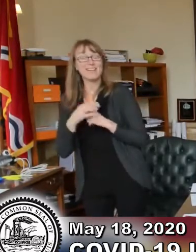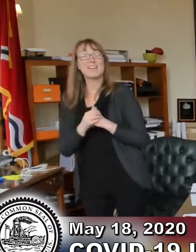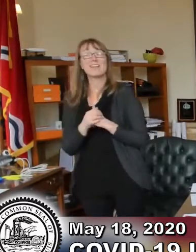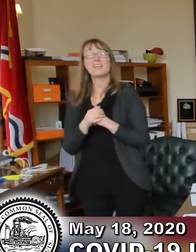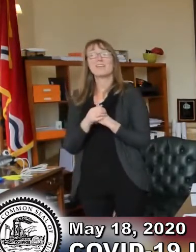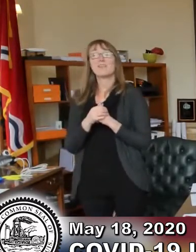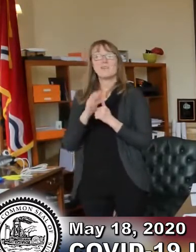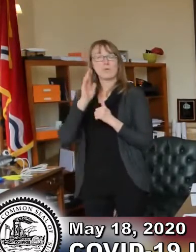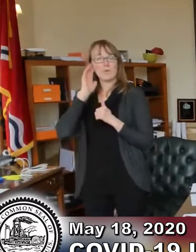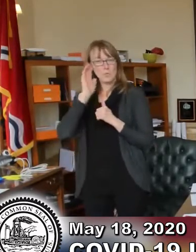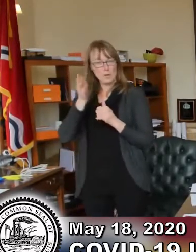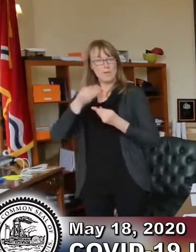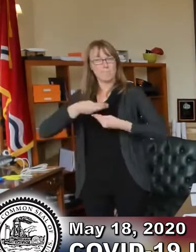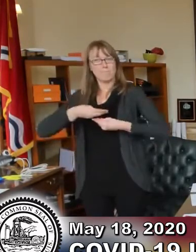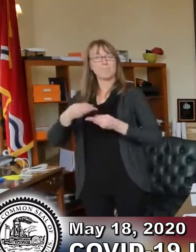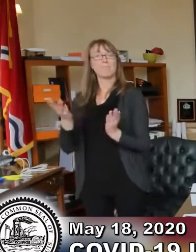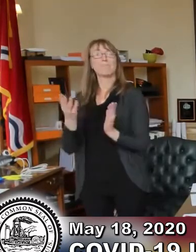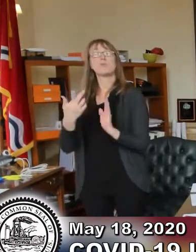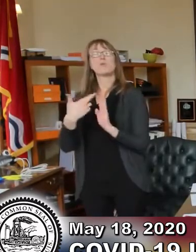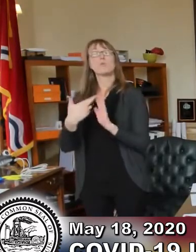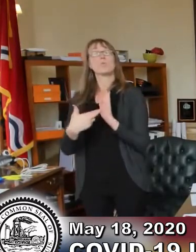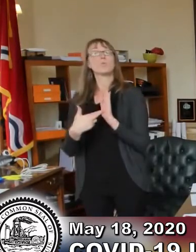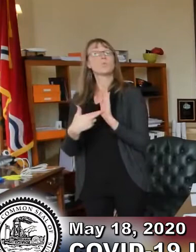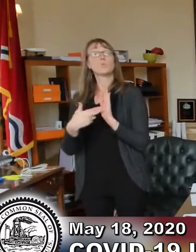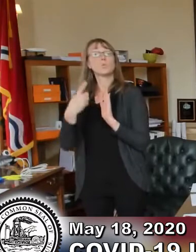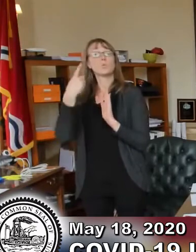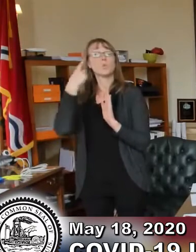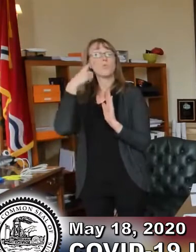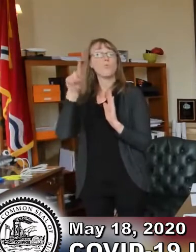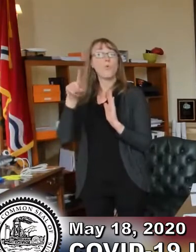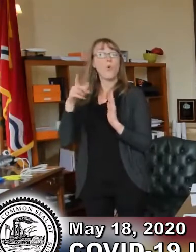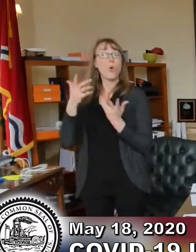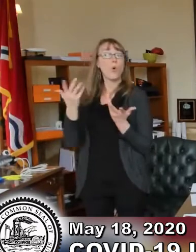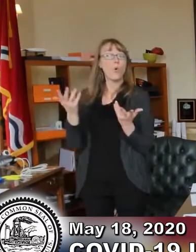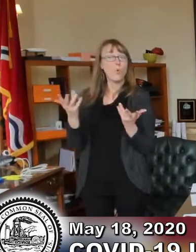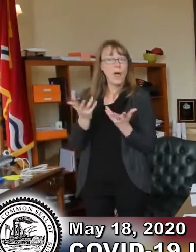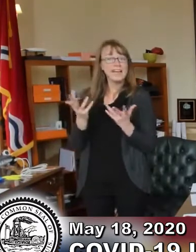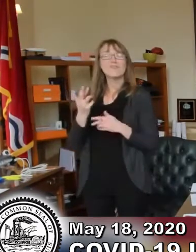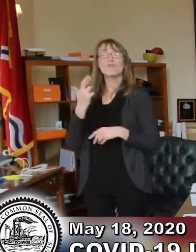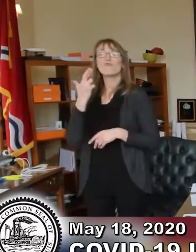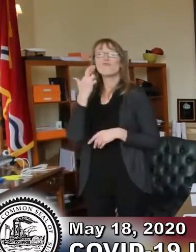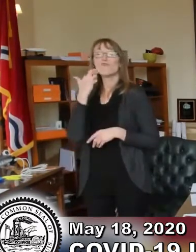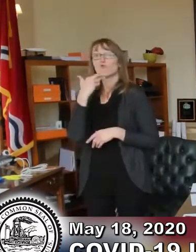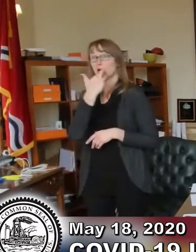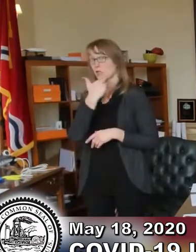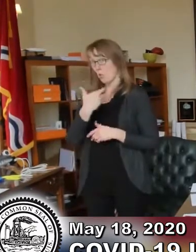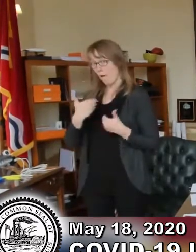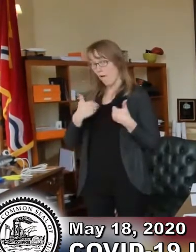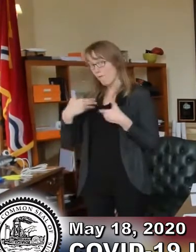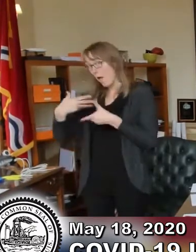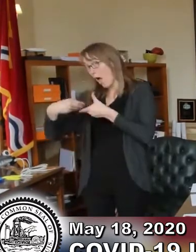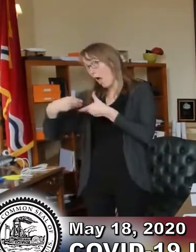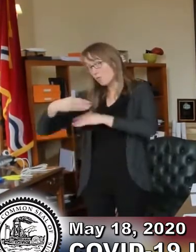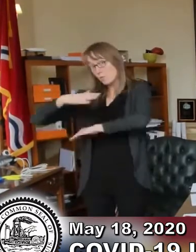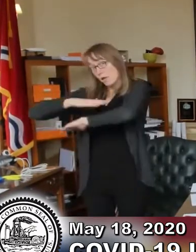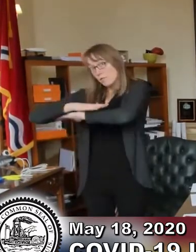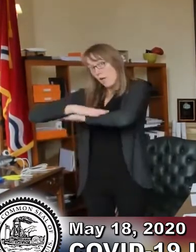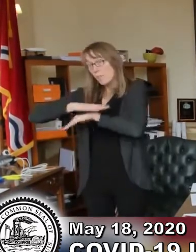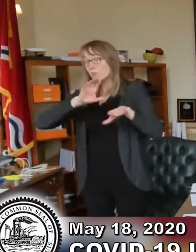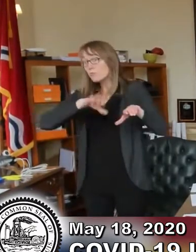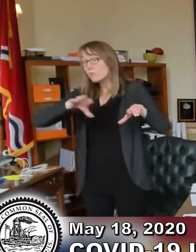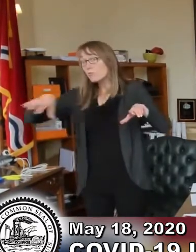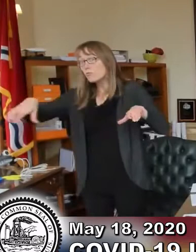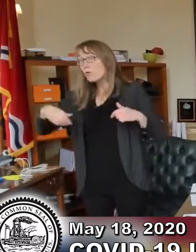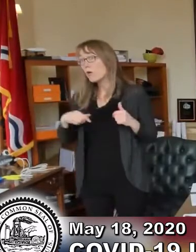some guidelines for restaurants that want to expand their outside seating, their outdoor seating. We're working on